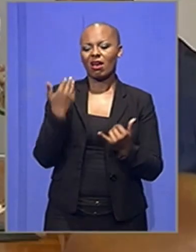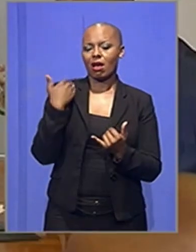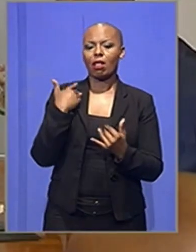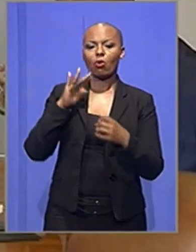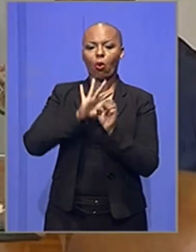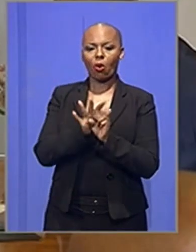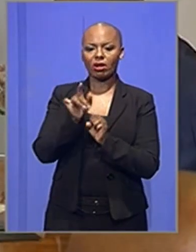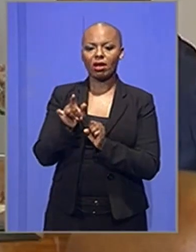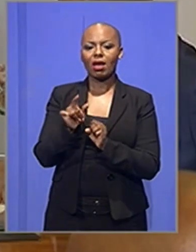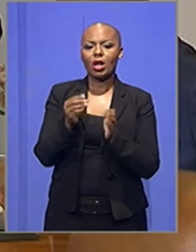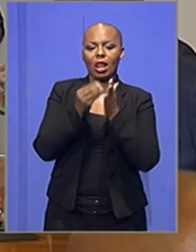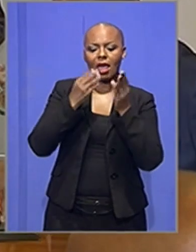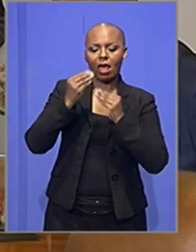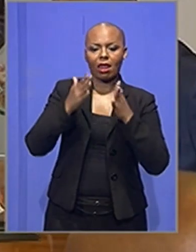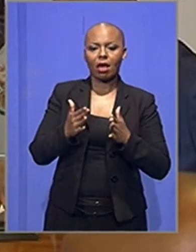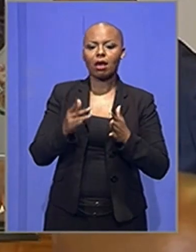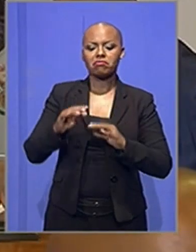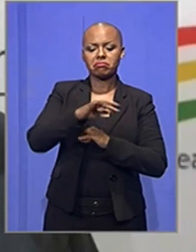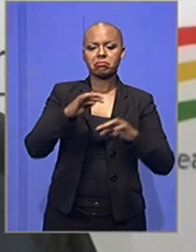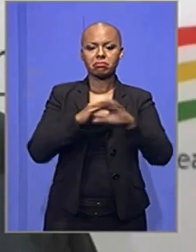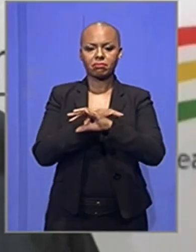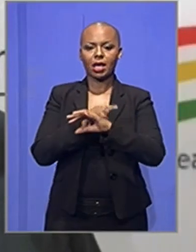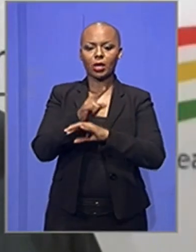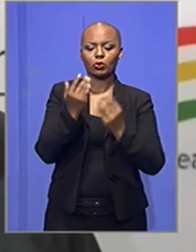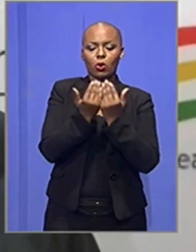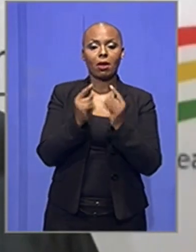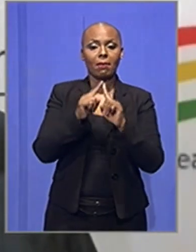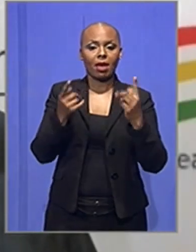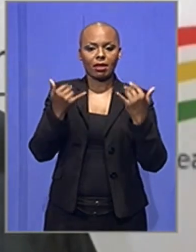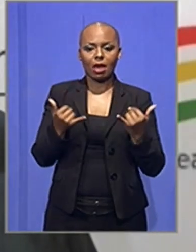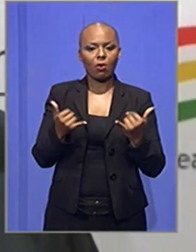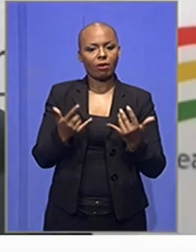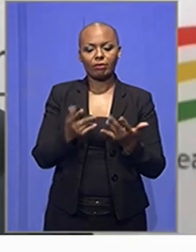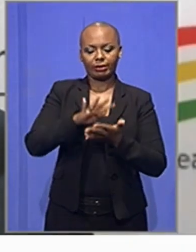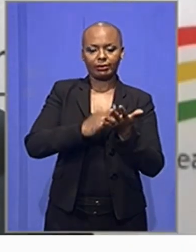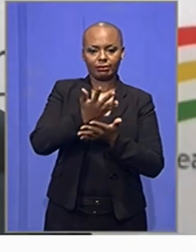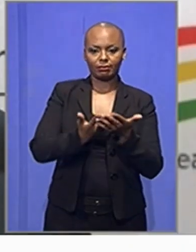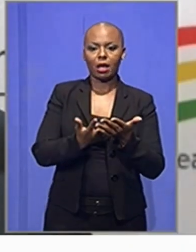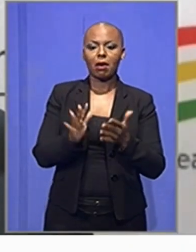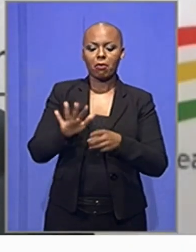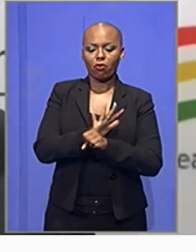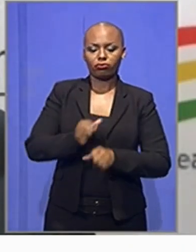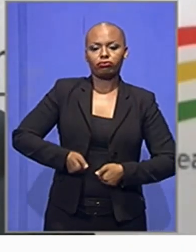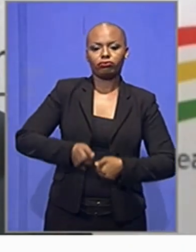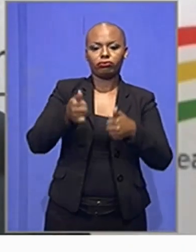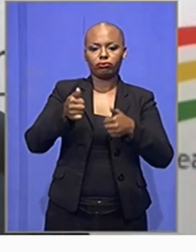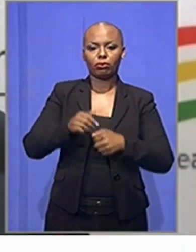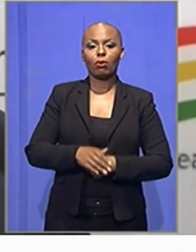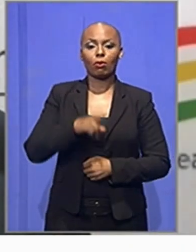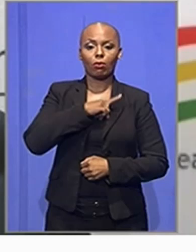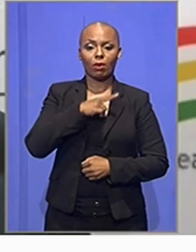COVID. Motshekga a re kgato eno e botlhokwa. The return to normal timetabling will assist the sector to intensify